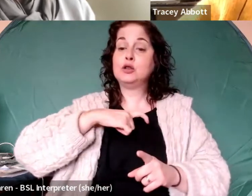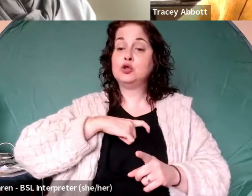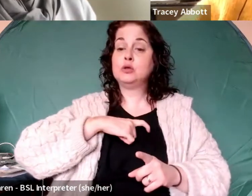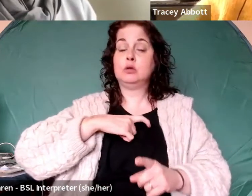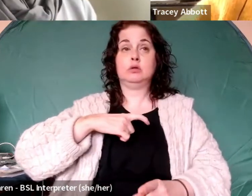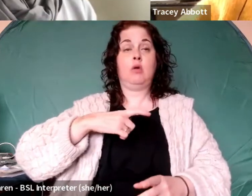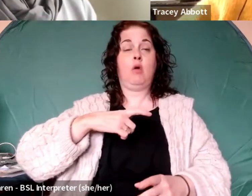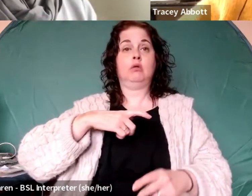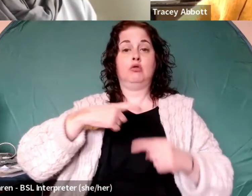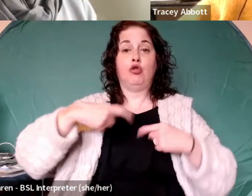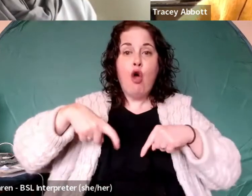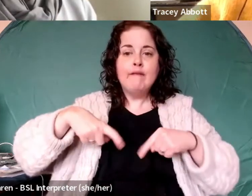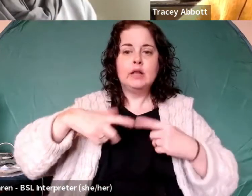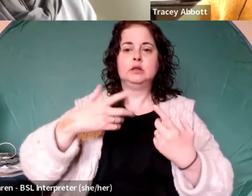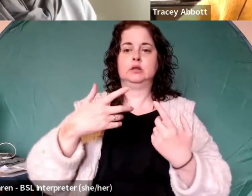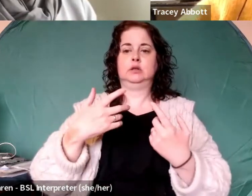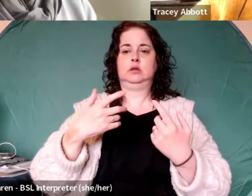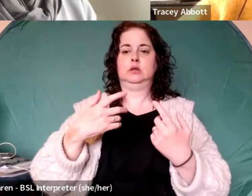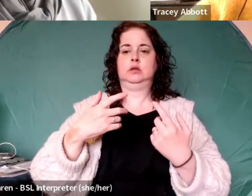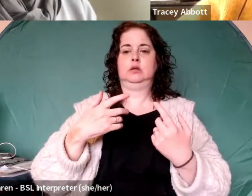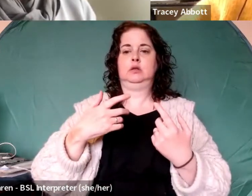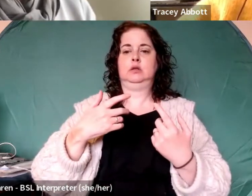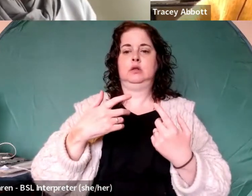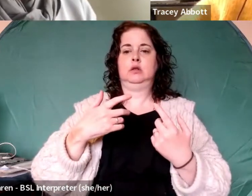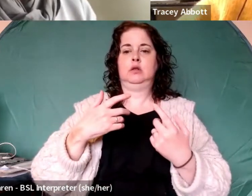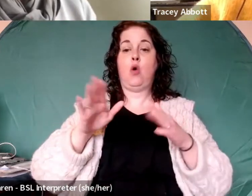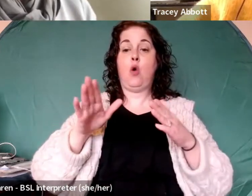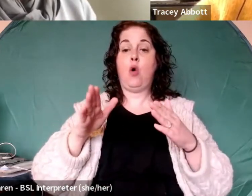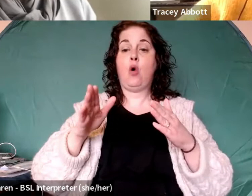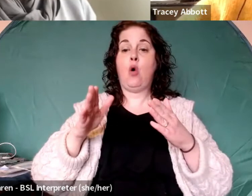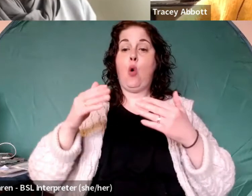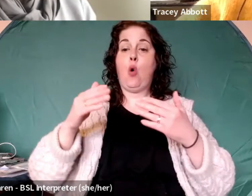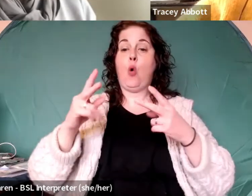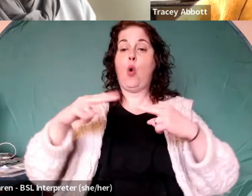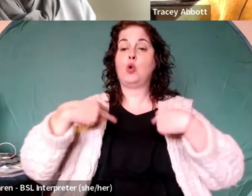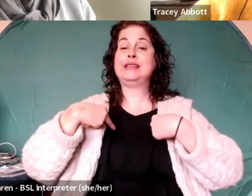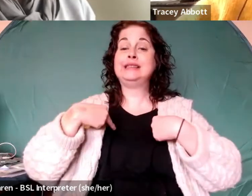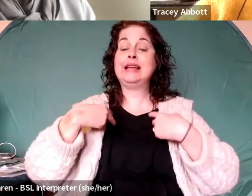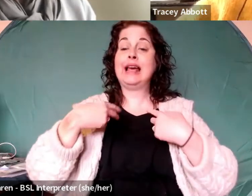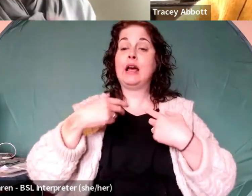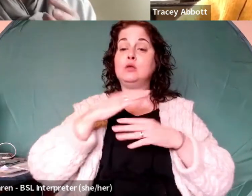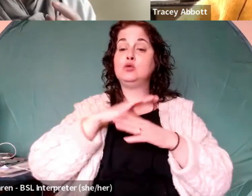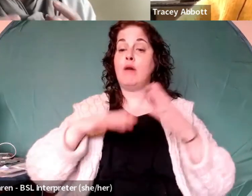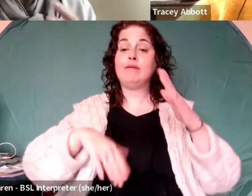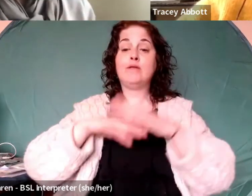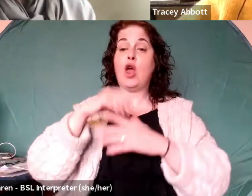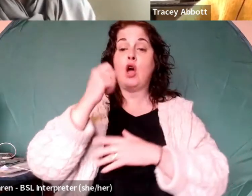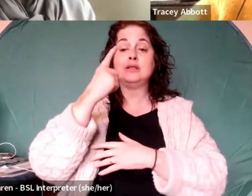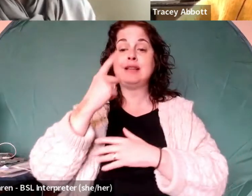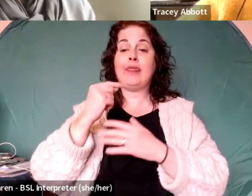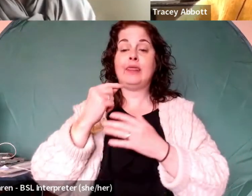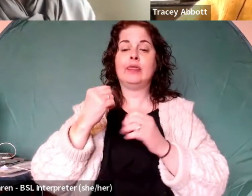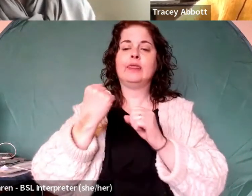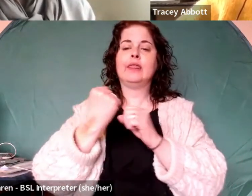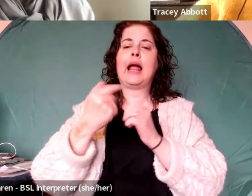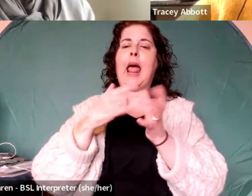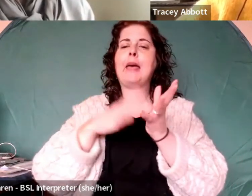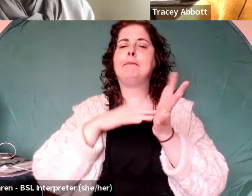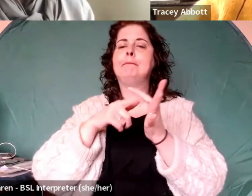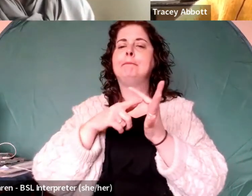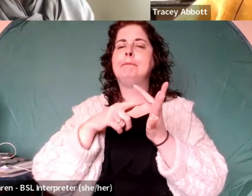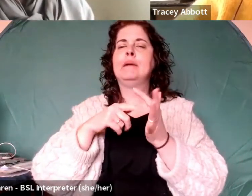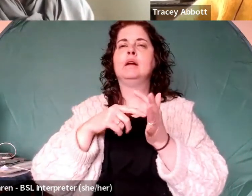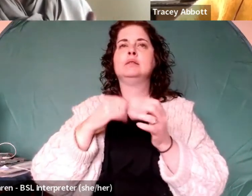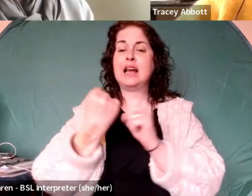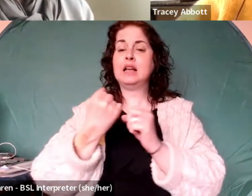nervous or who are autistic and don't really understand the game, because interviewing is a game,